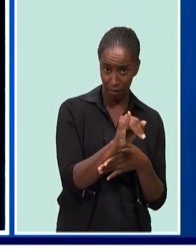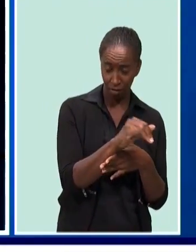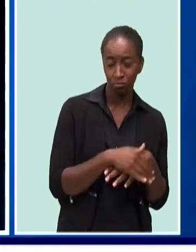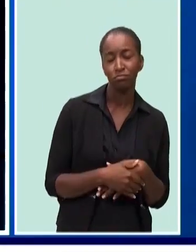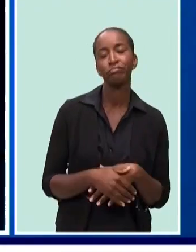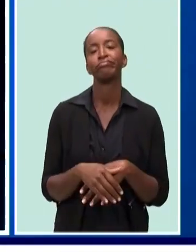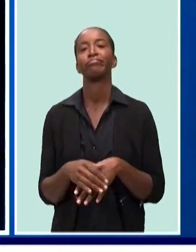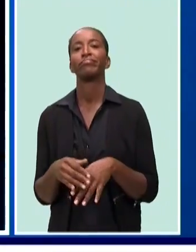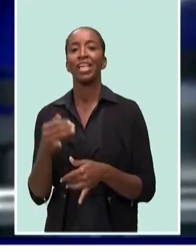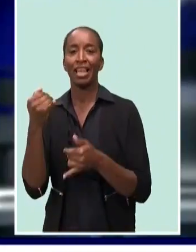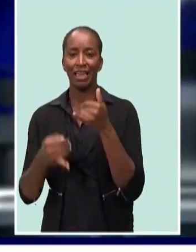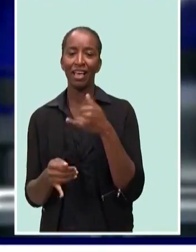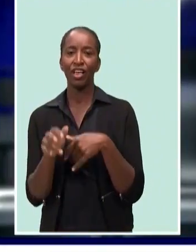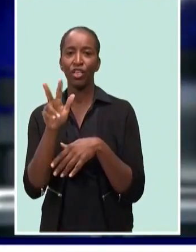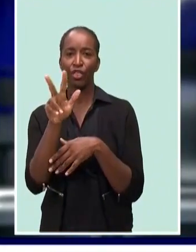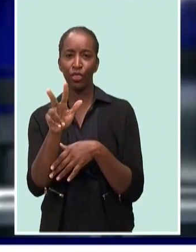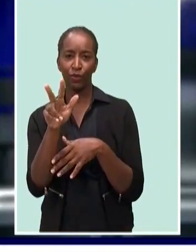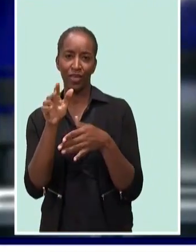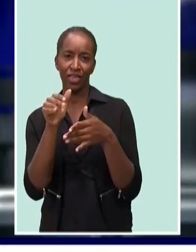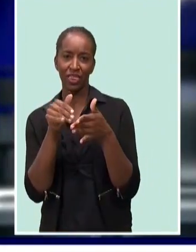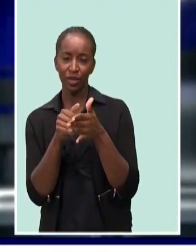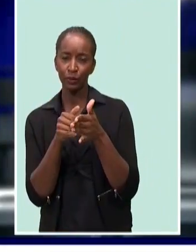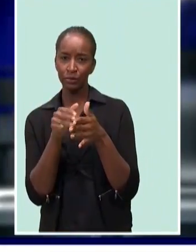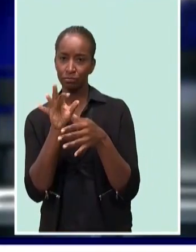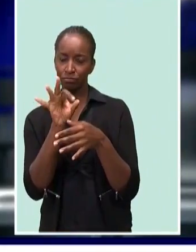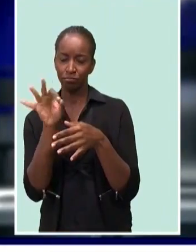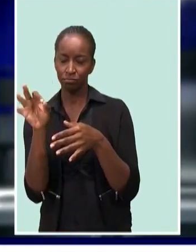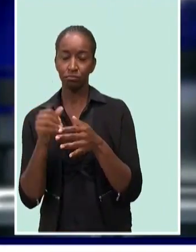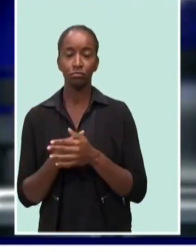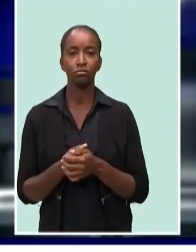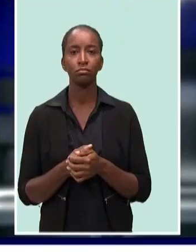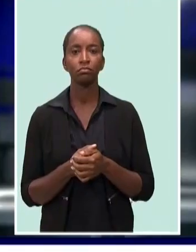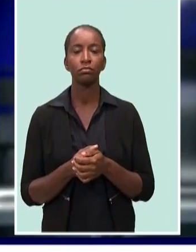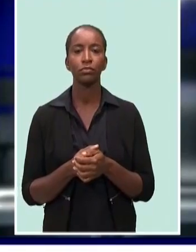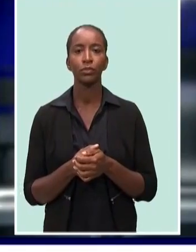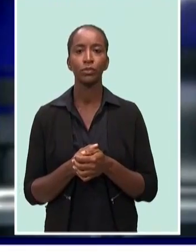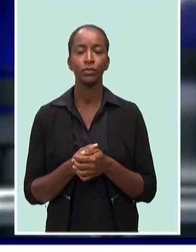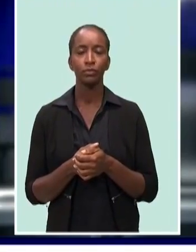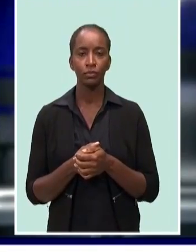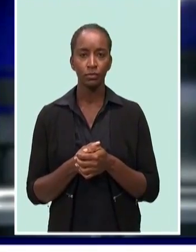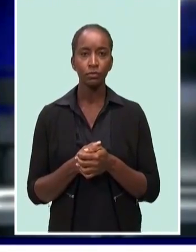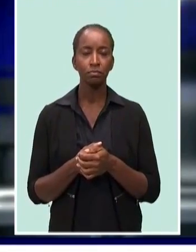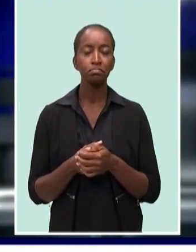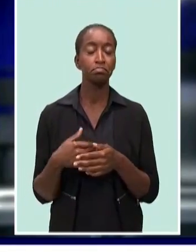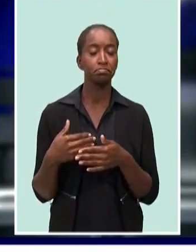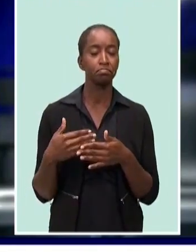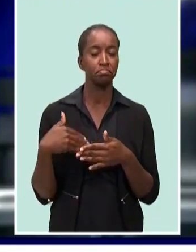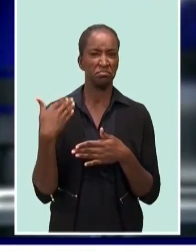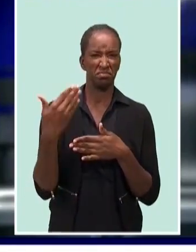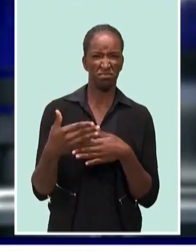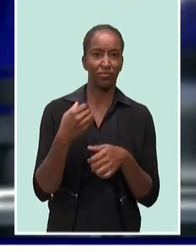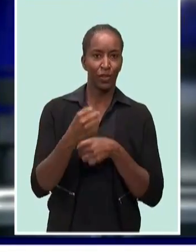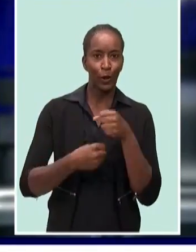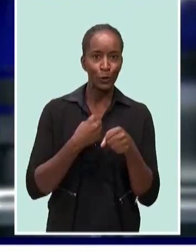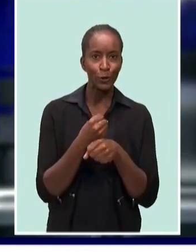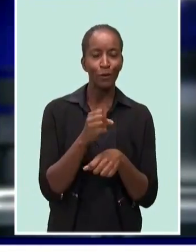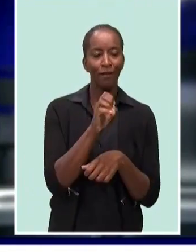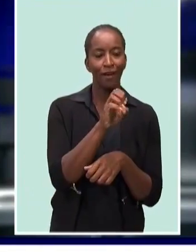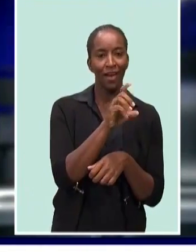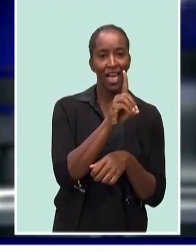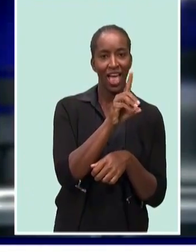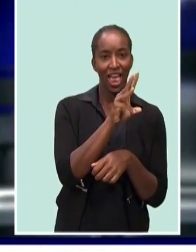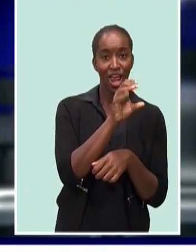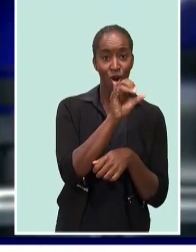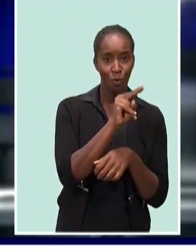3,699. Now in 2017, you might remember there was a bit of a buzz around that event. Edwin Yearwood came back to the competition